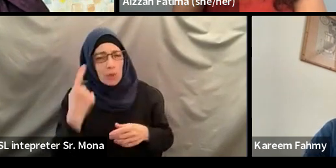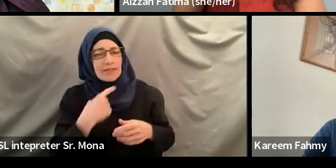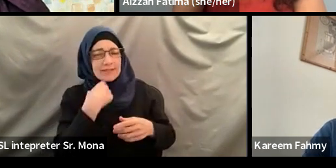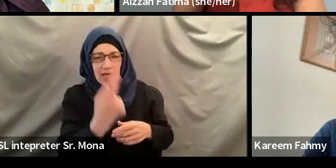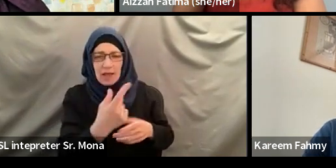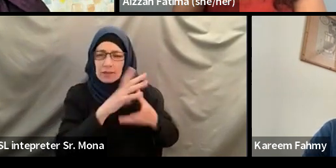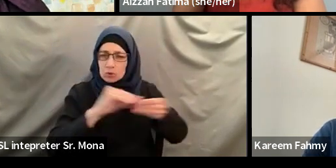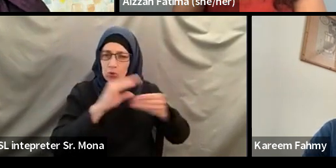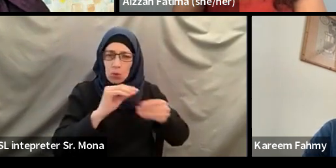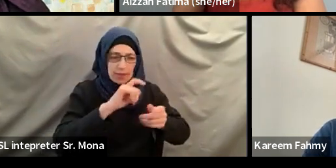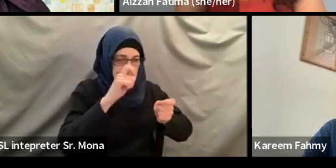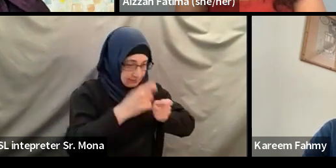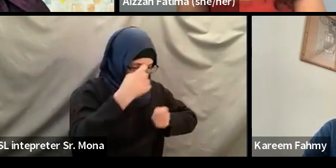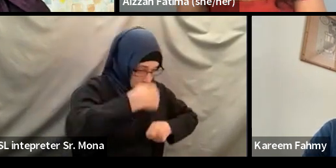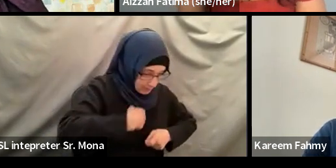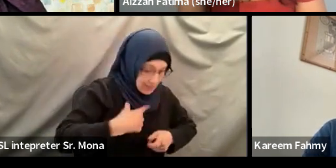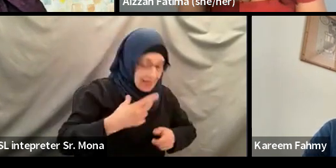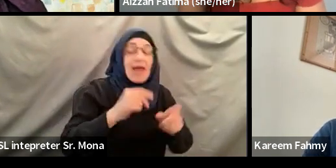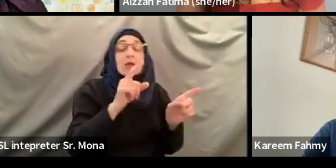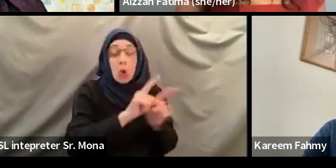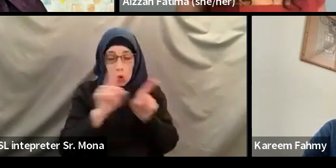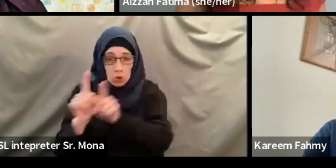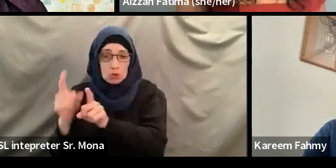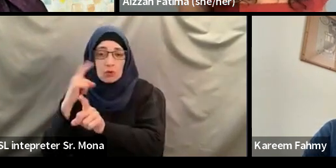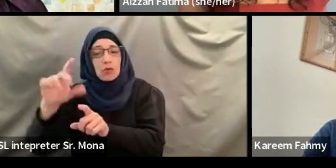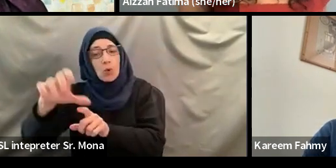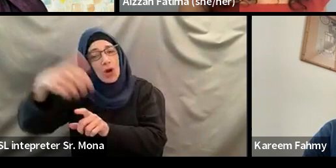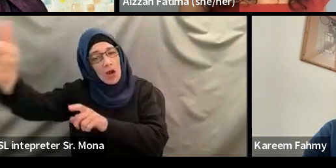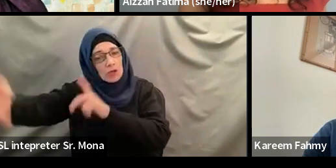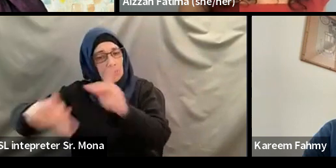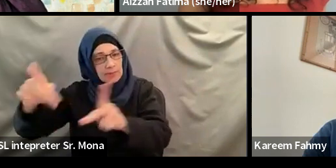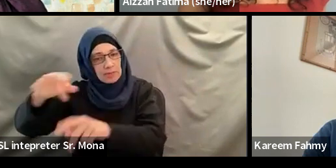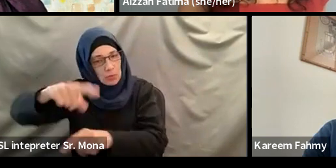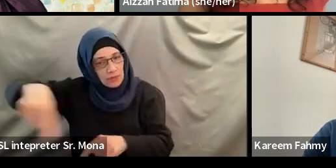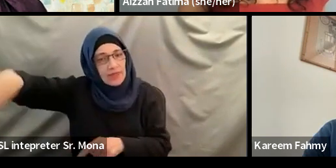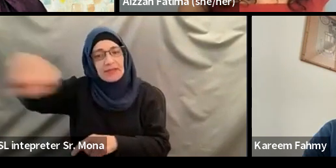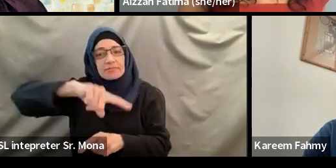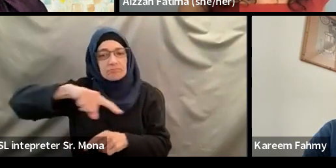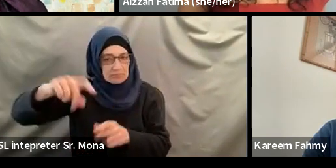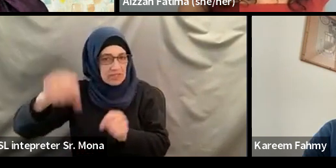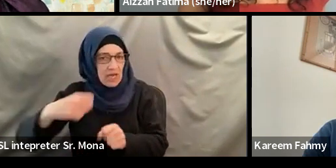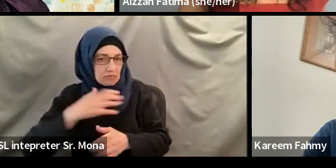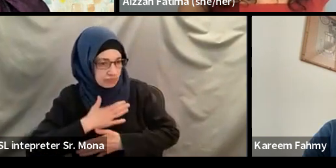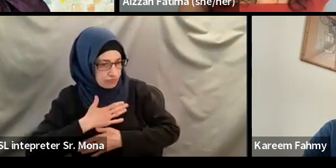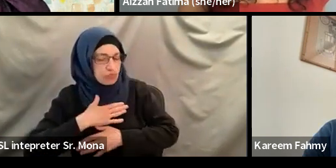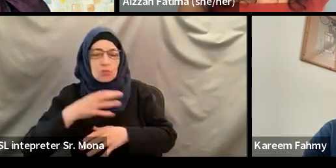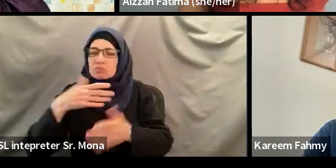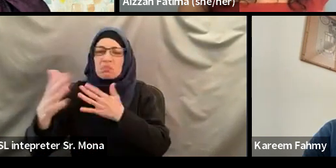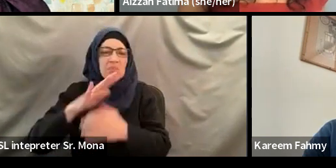that can be seen and consumed by folks from whatever background you come from.